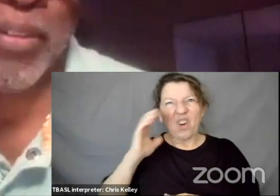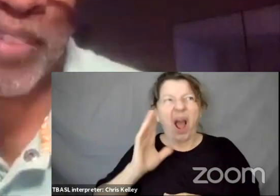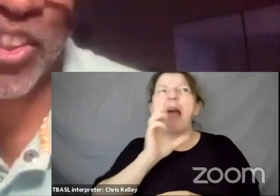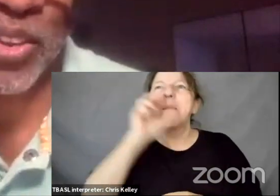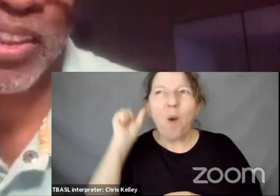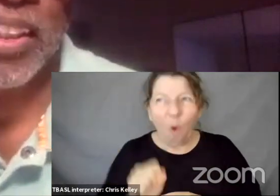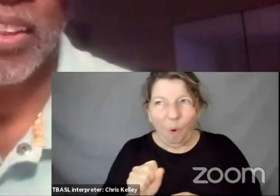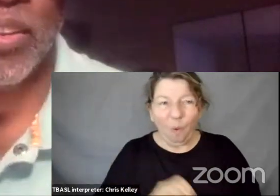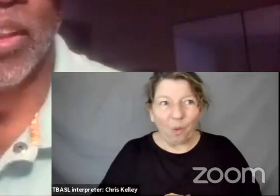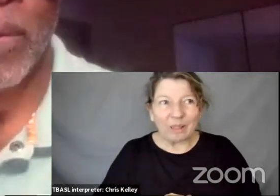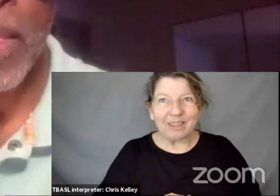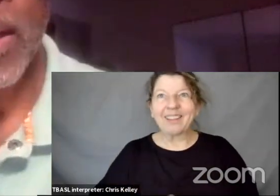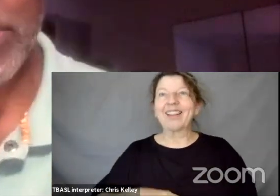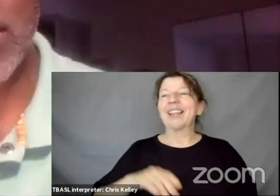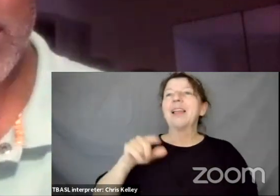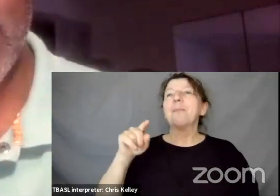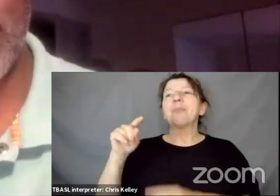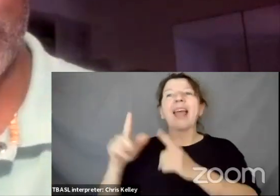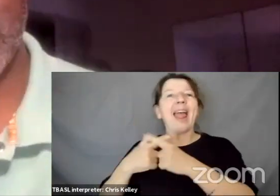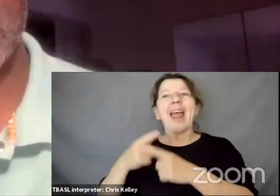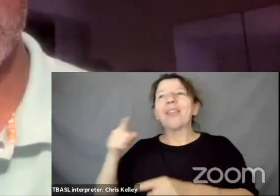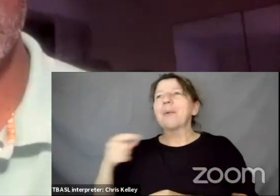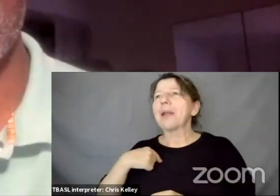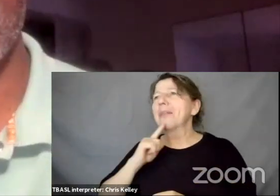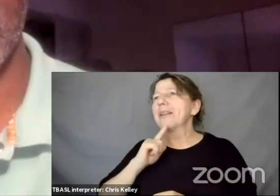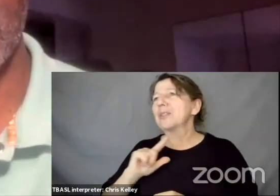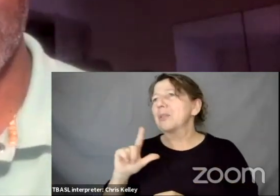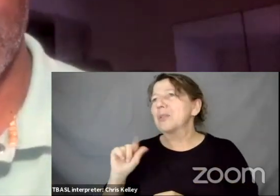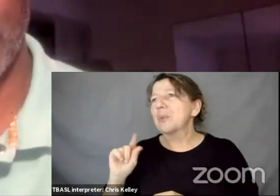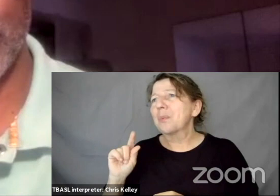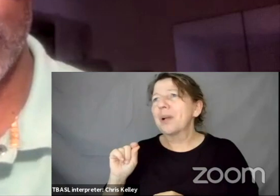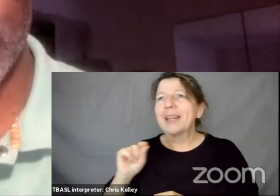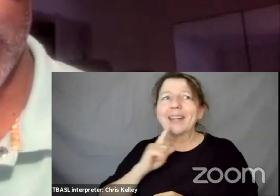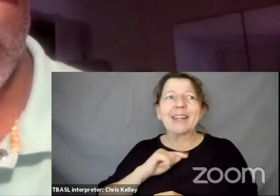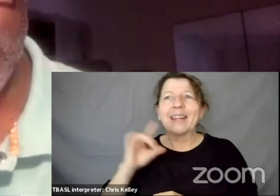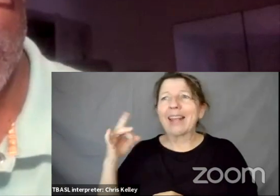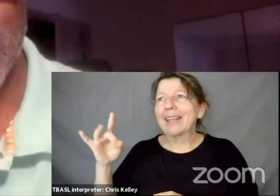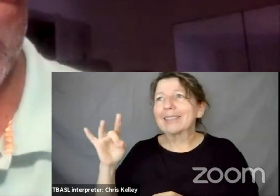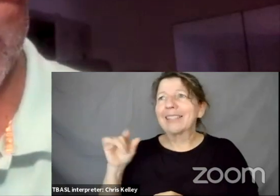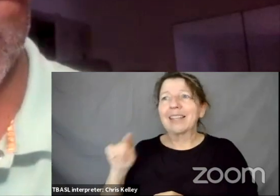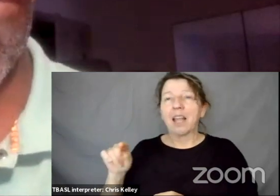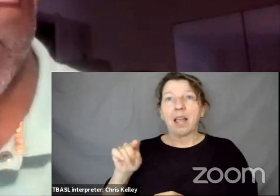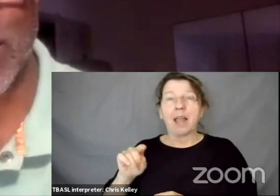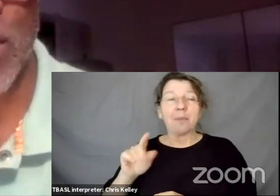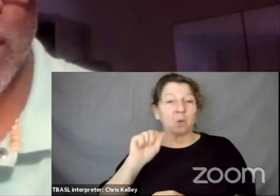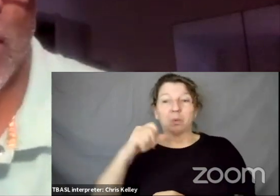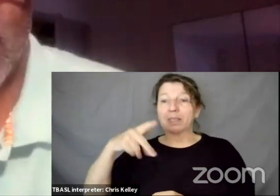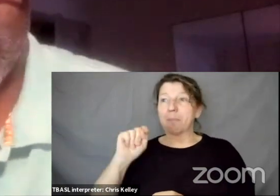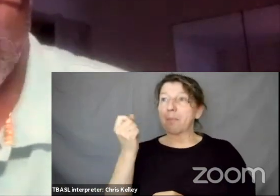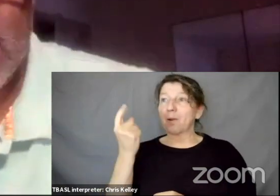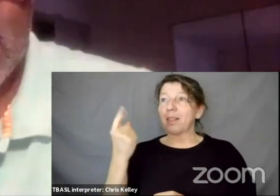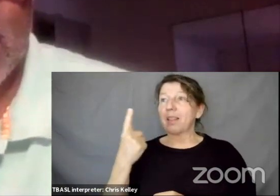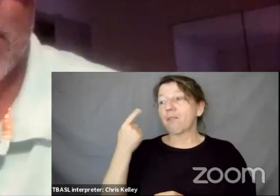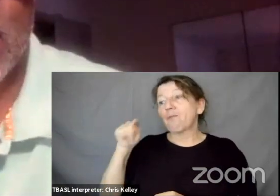old, I'm official, you know? But then you have, we had these, you know, like 20 something year, which, you know,